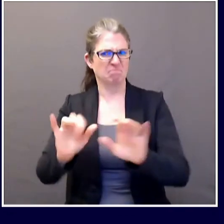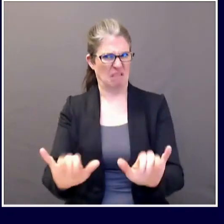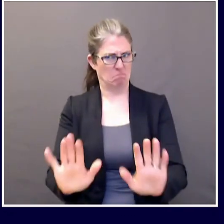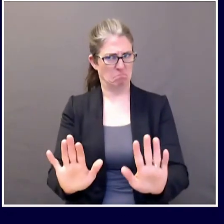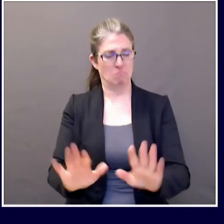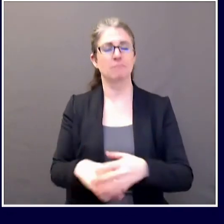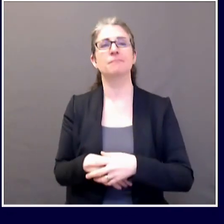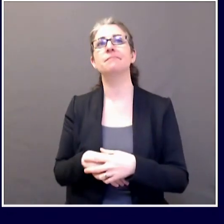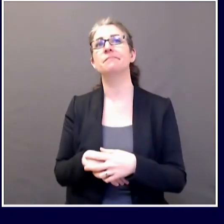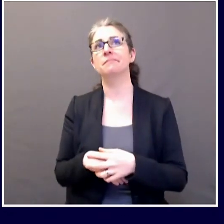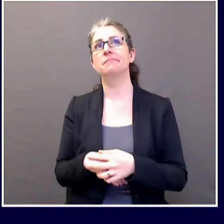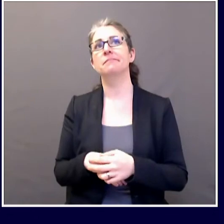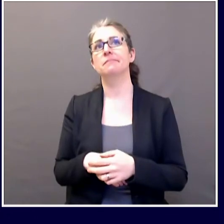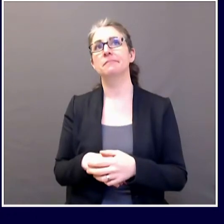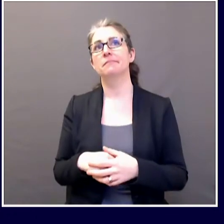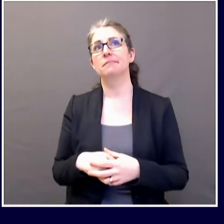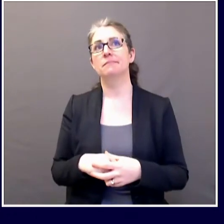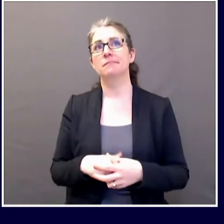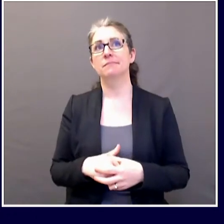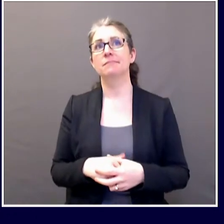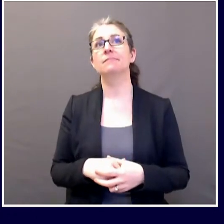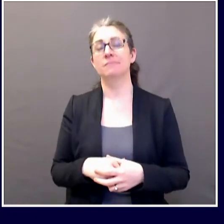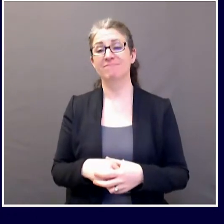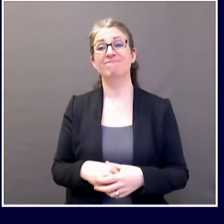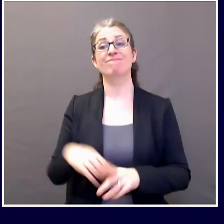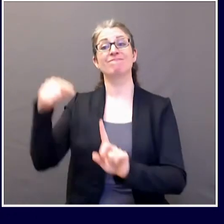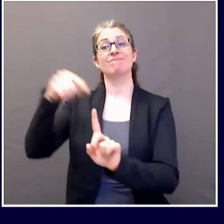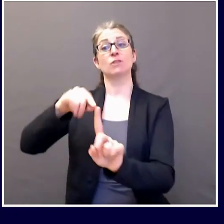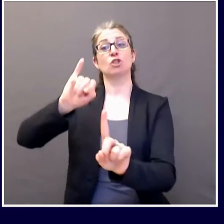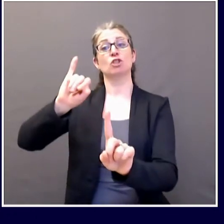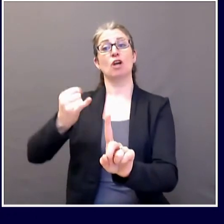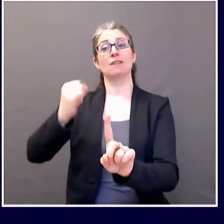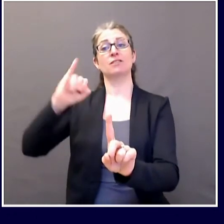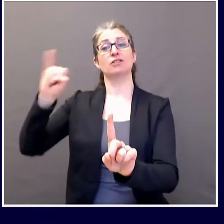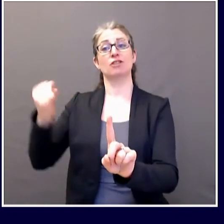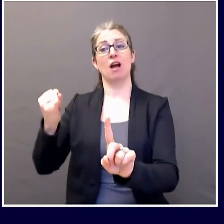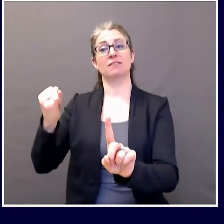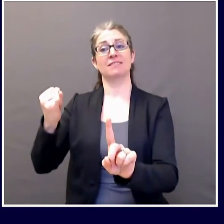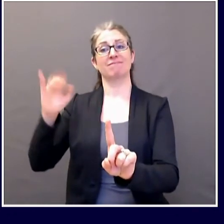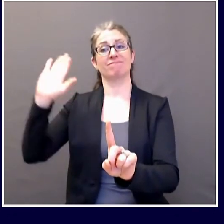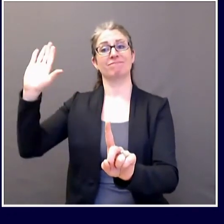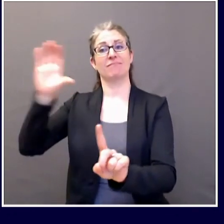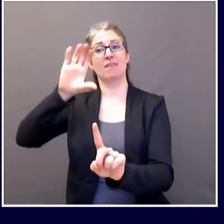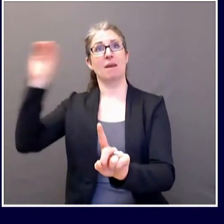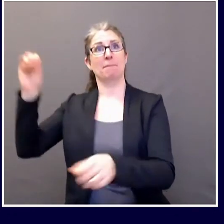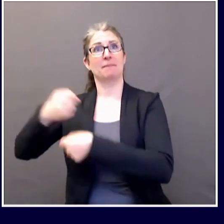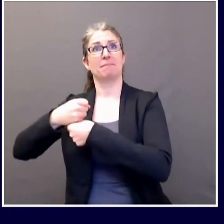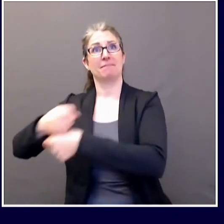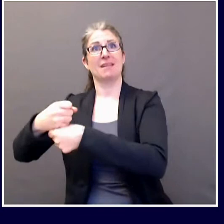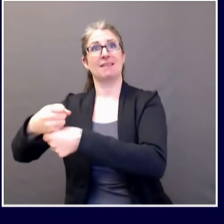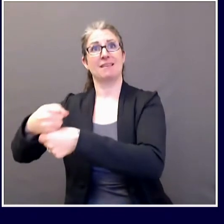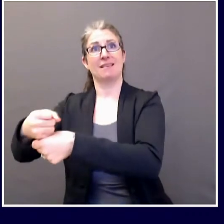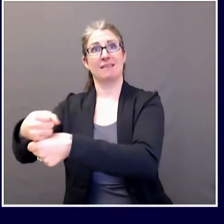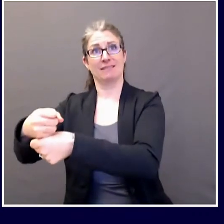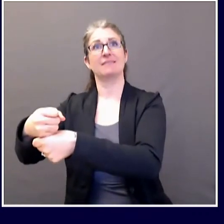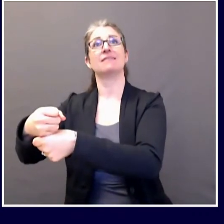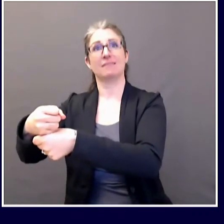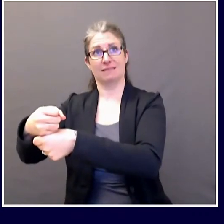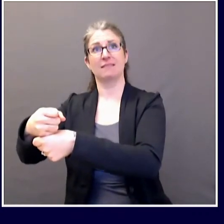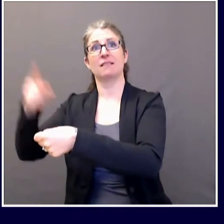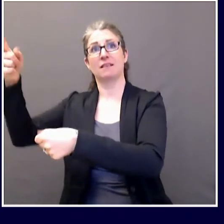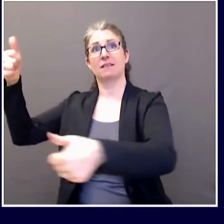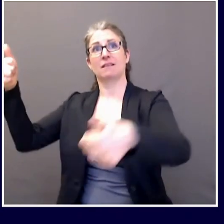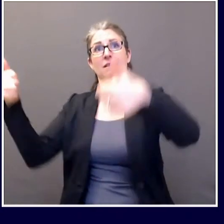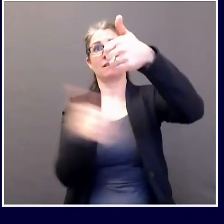by Johnson & Johnson and their partner Janssen Pharmaceuticals. This is a vaccine candidate that later this week will